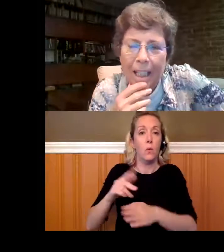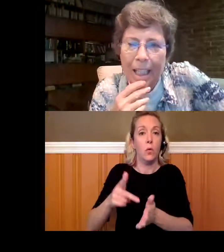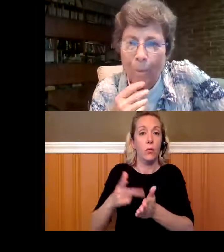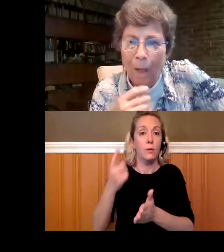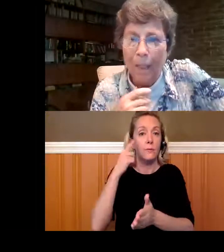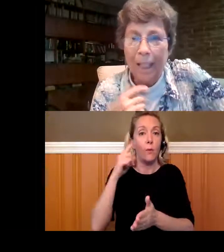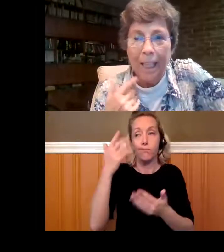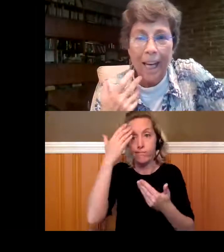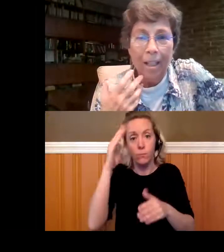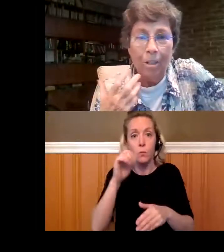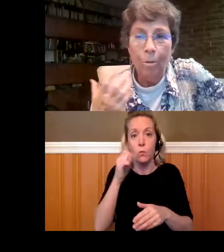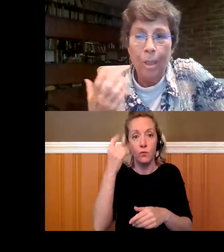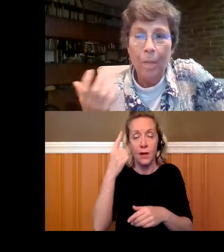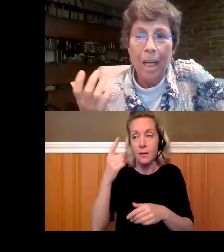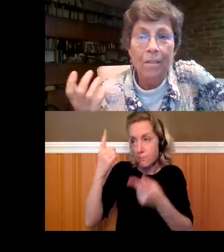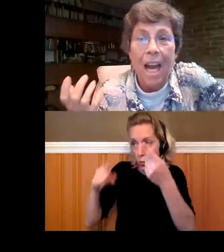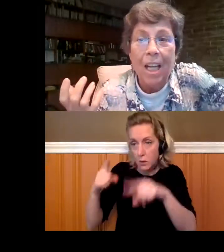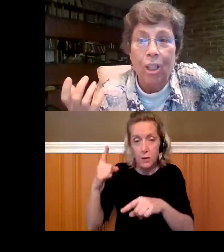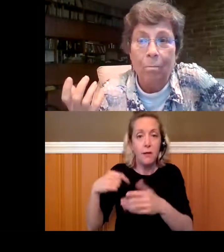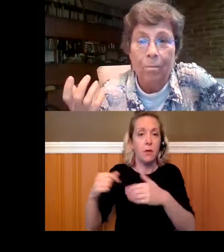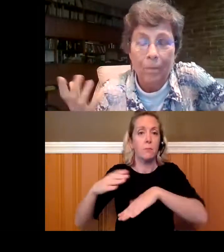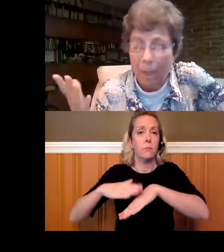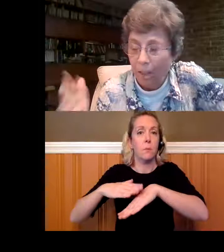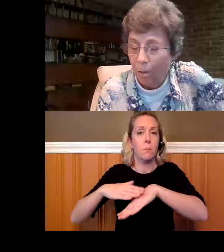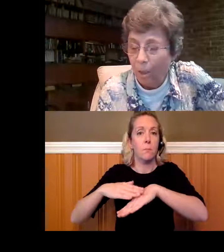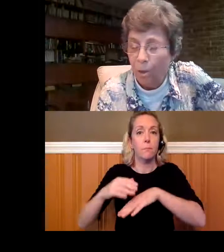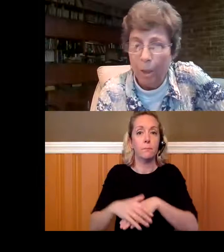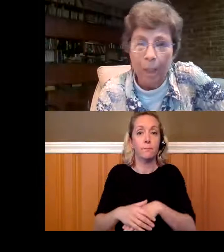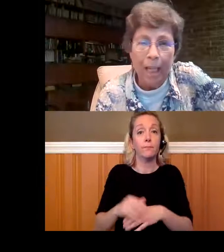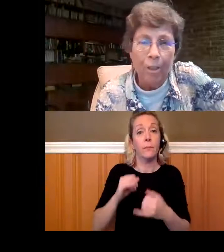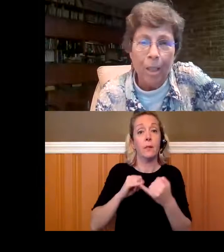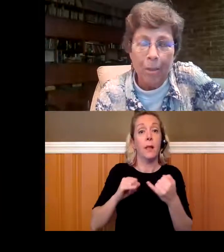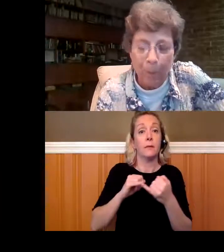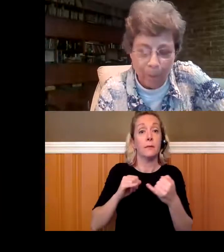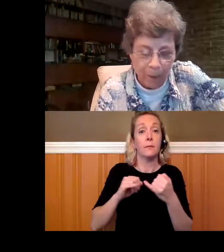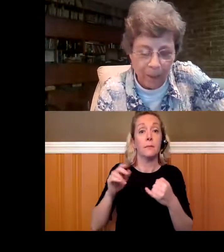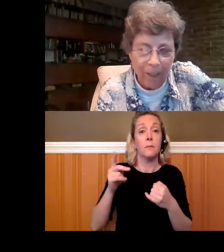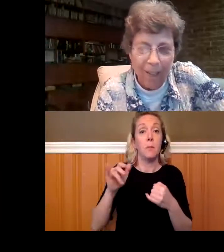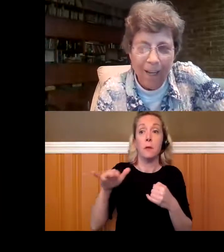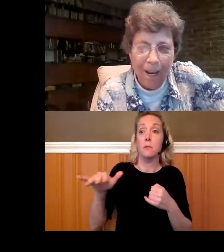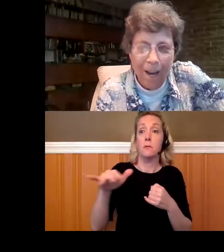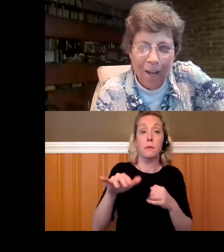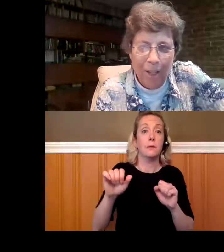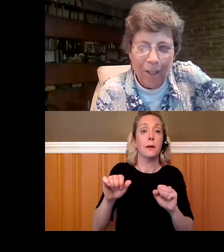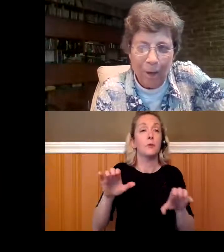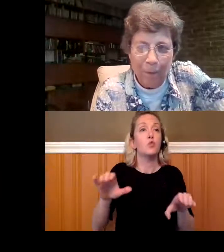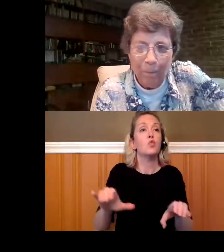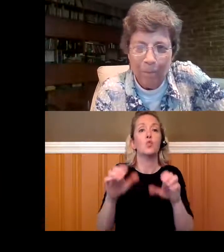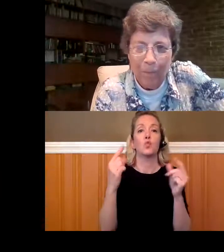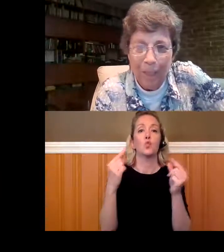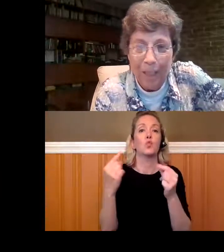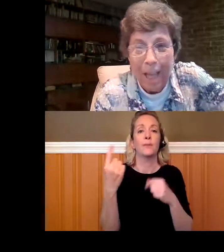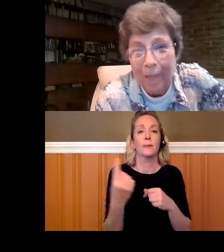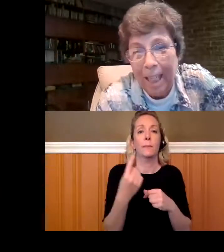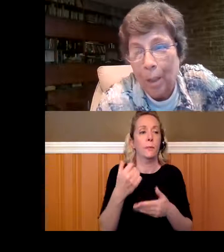public can do some kind of action to communicate to the deafblind person. So it's time to get